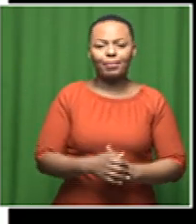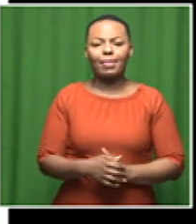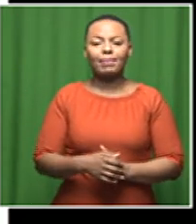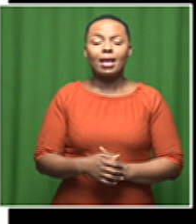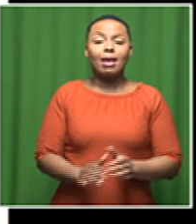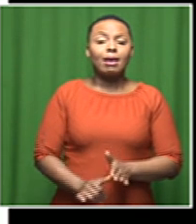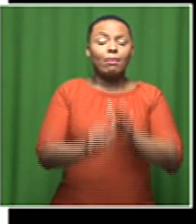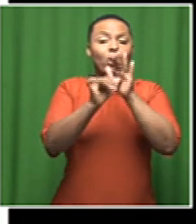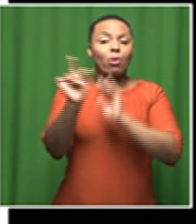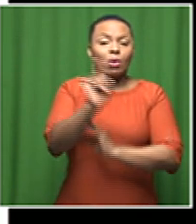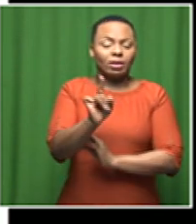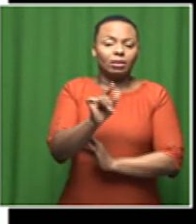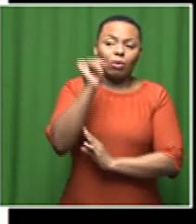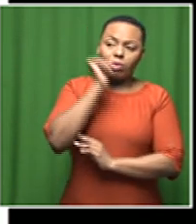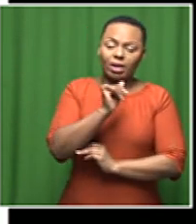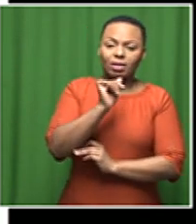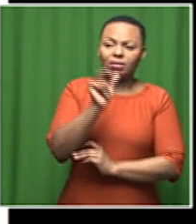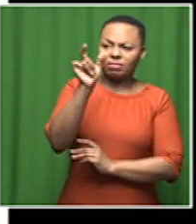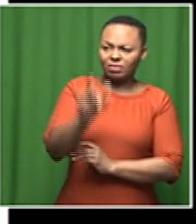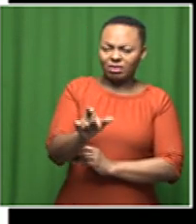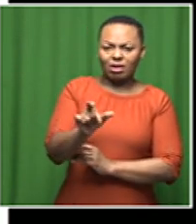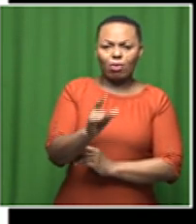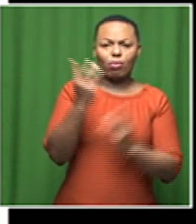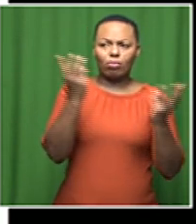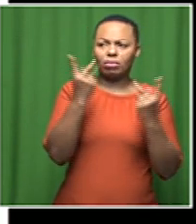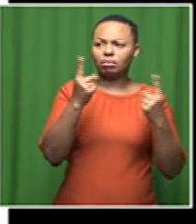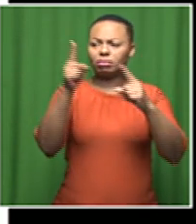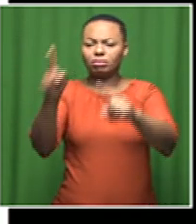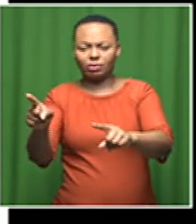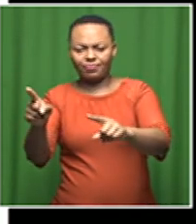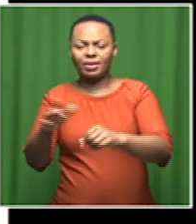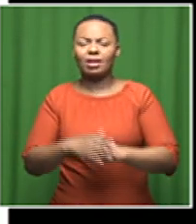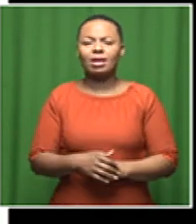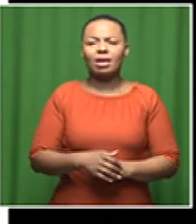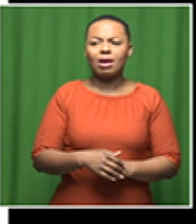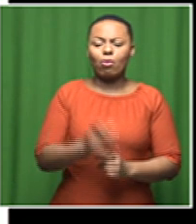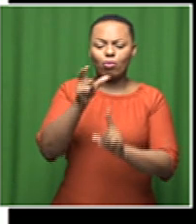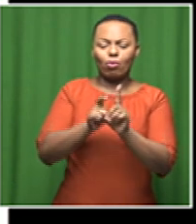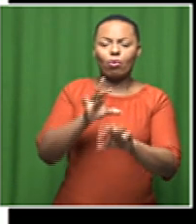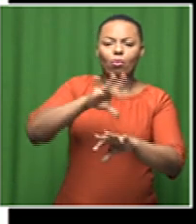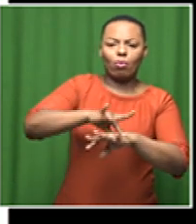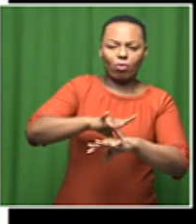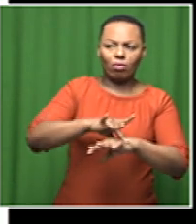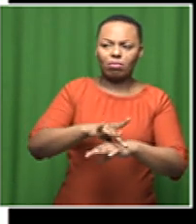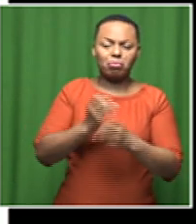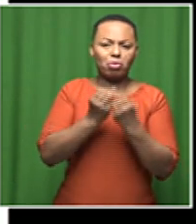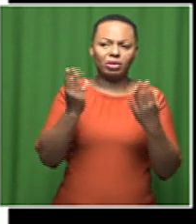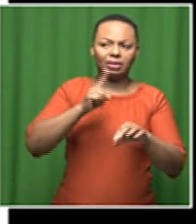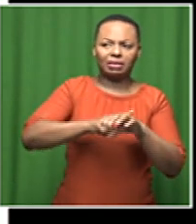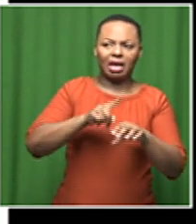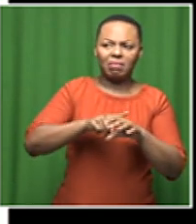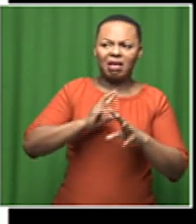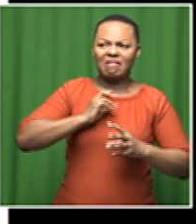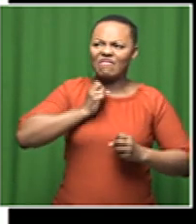that when we see patients in health facilities, most of patients are very reluctant to voice